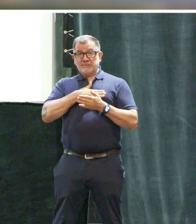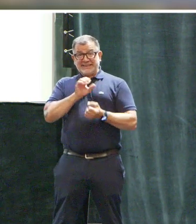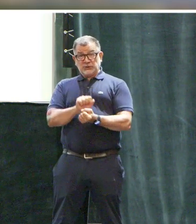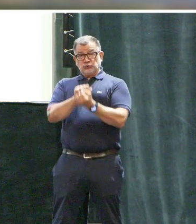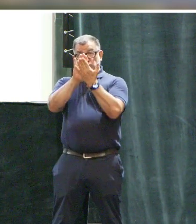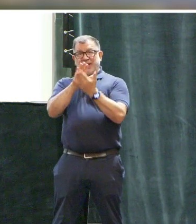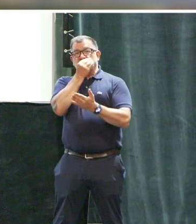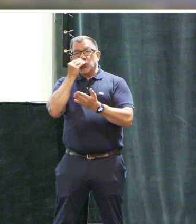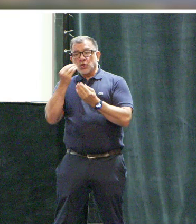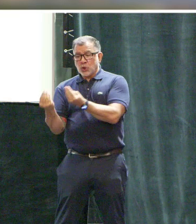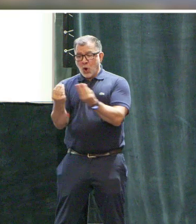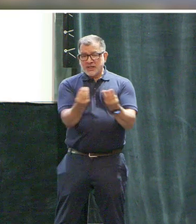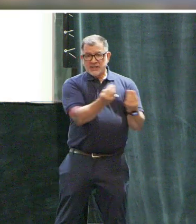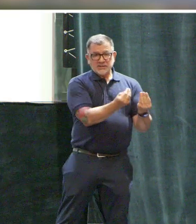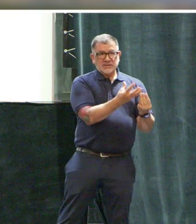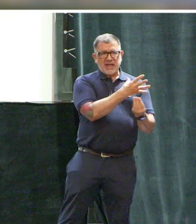lights.